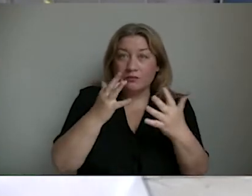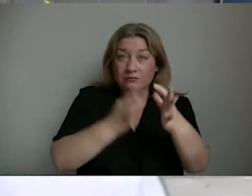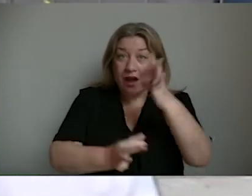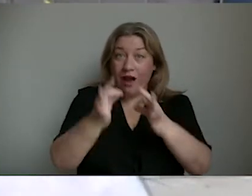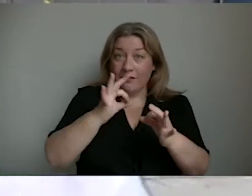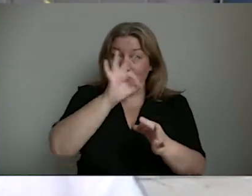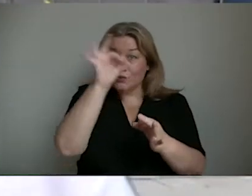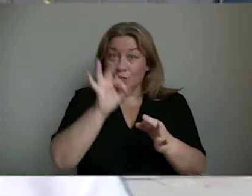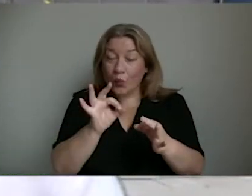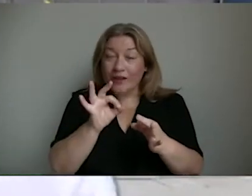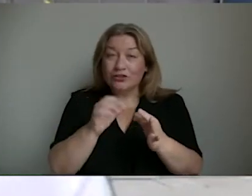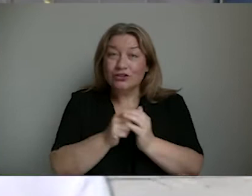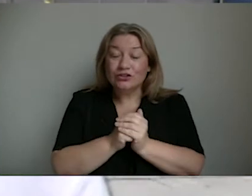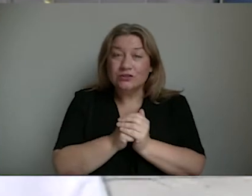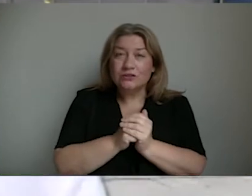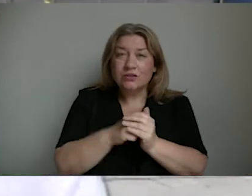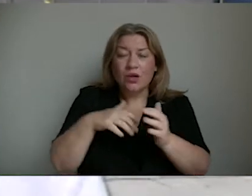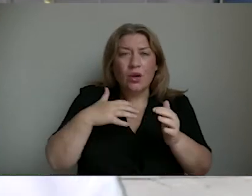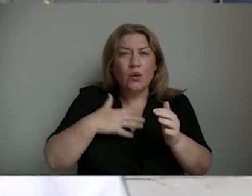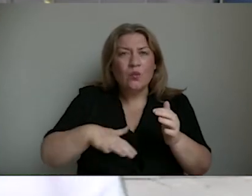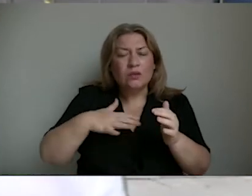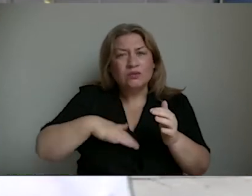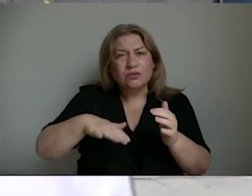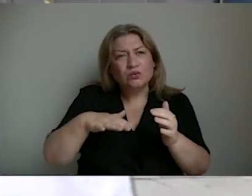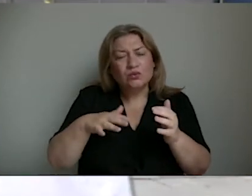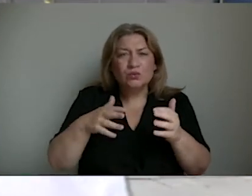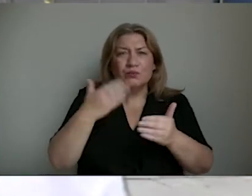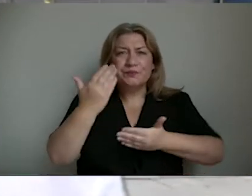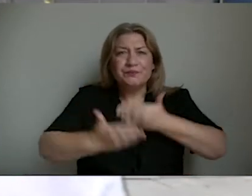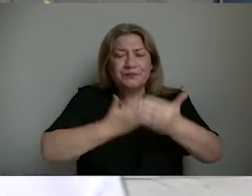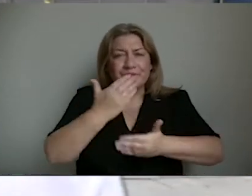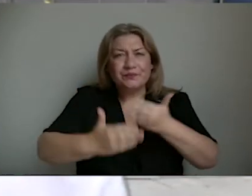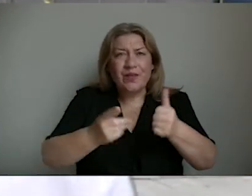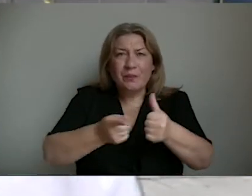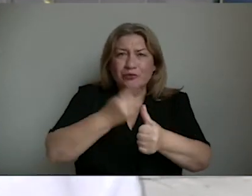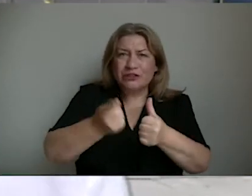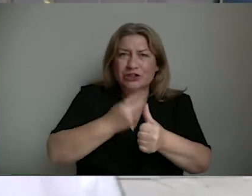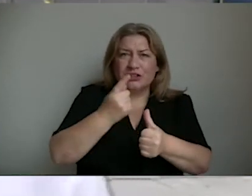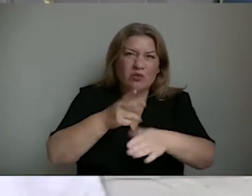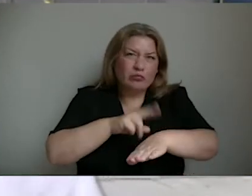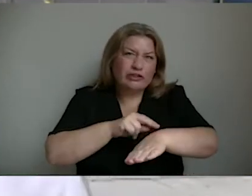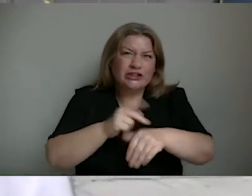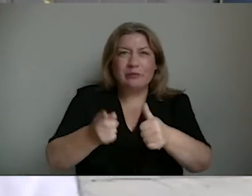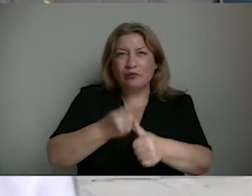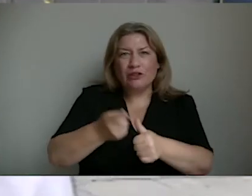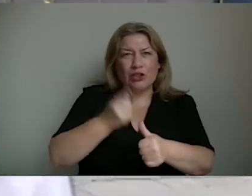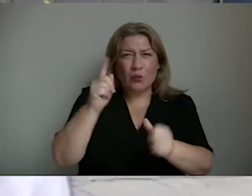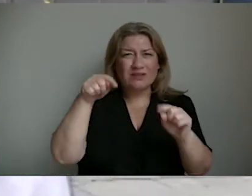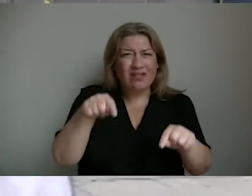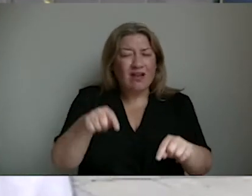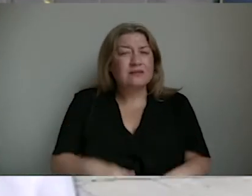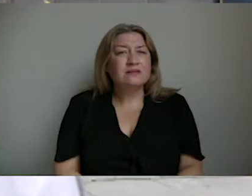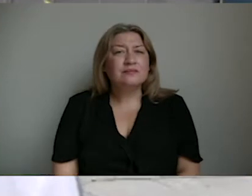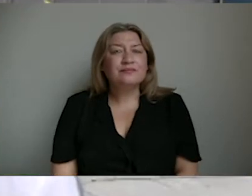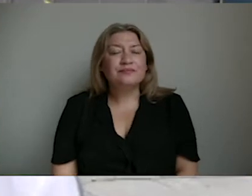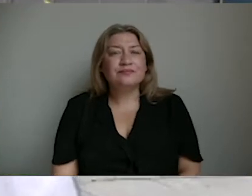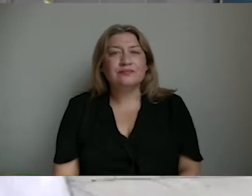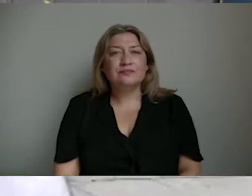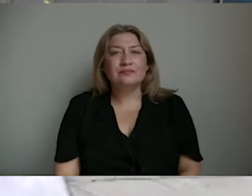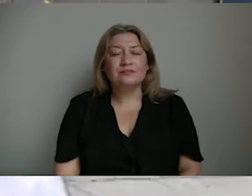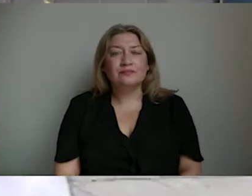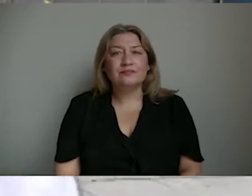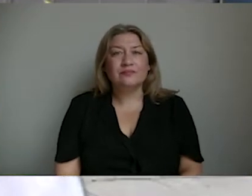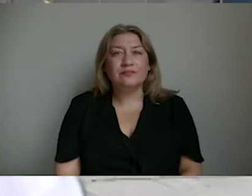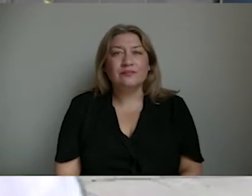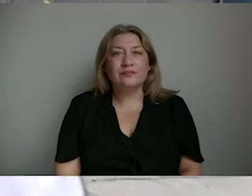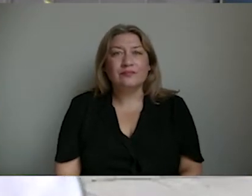going to hopefully get lots of questions from the audience and get to understand, help people understand what an apprenticeship is. So can you